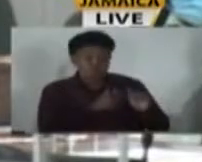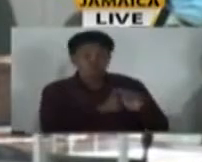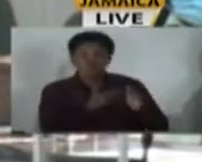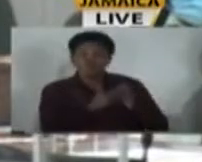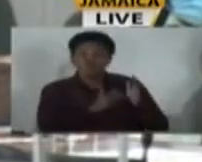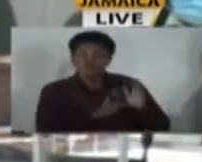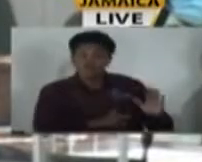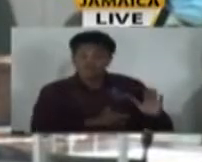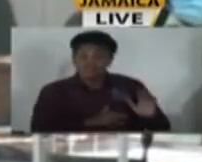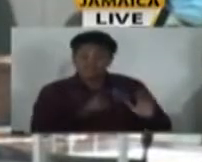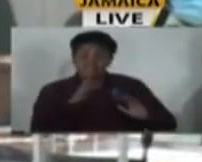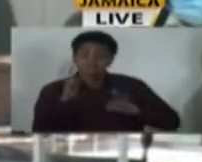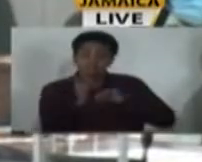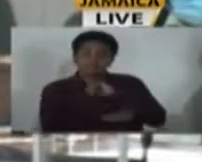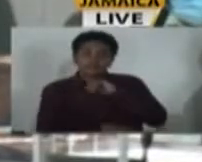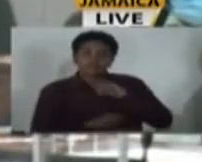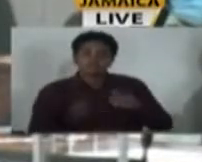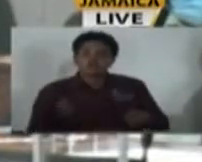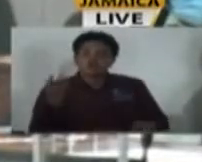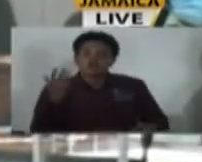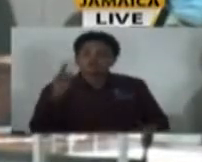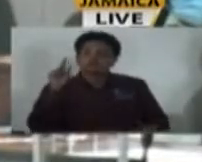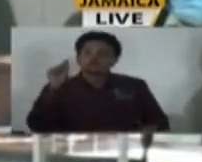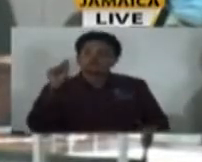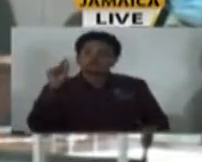fixed penalty is